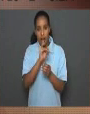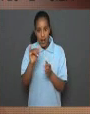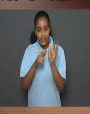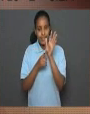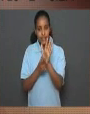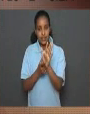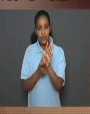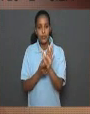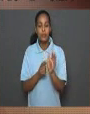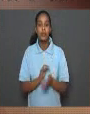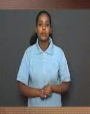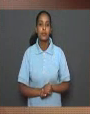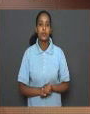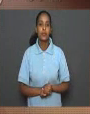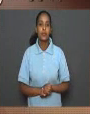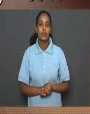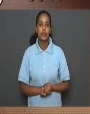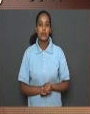this.